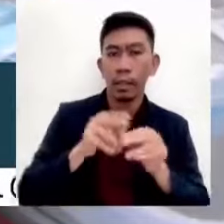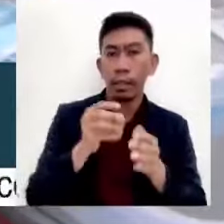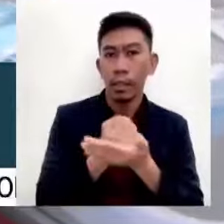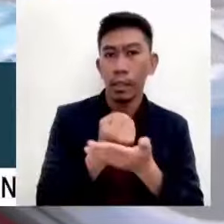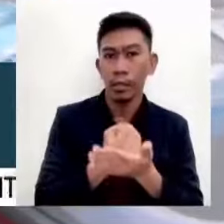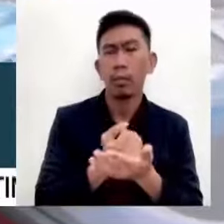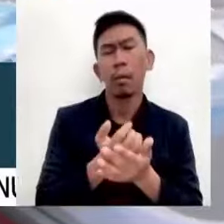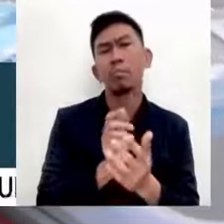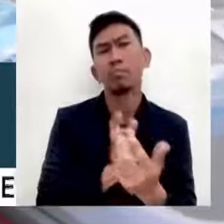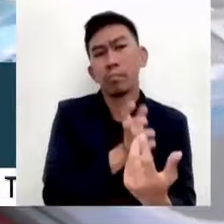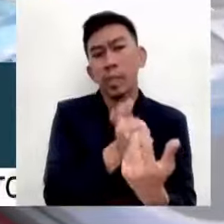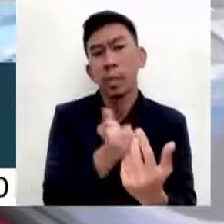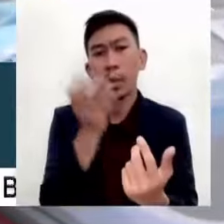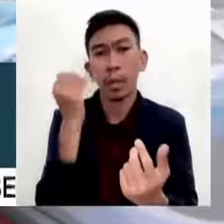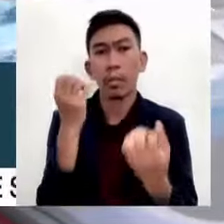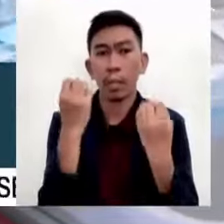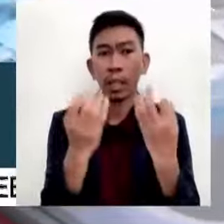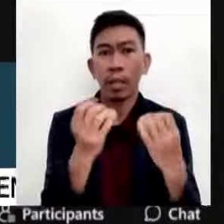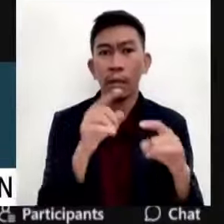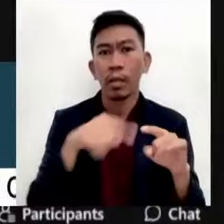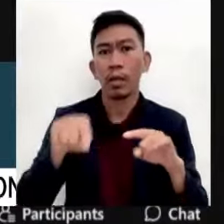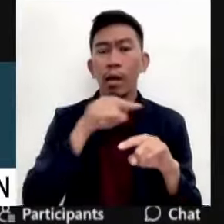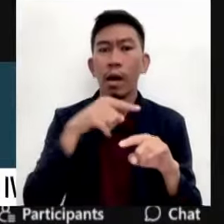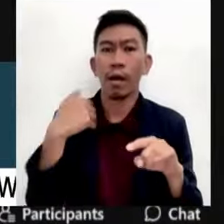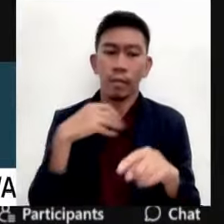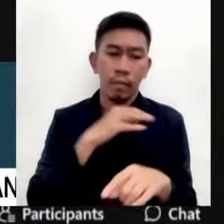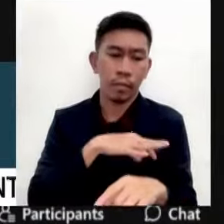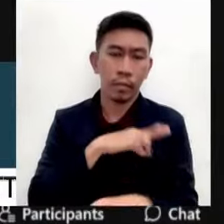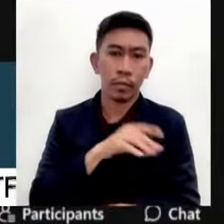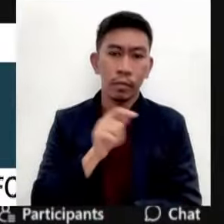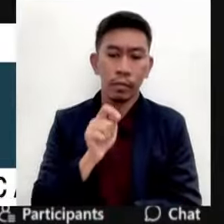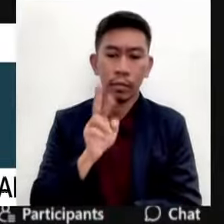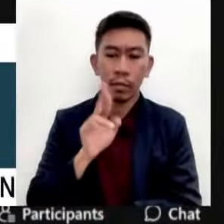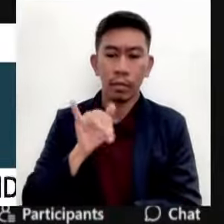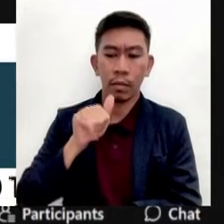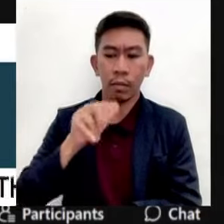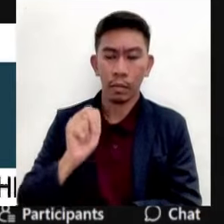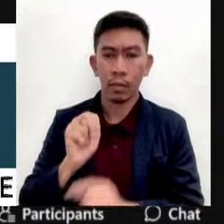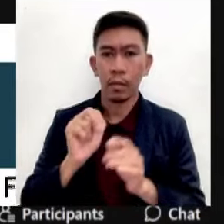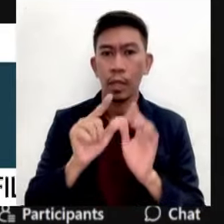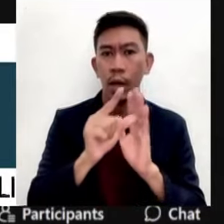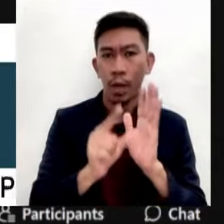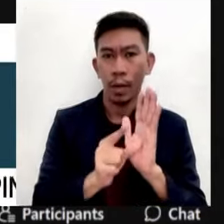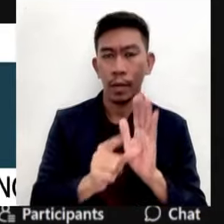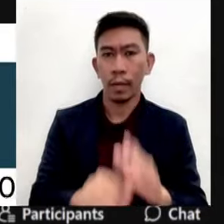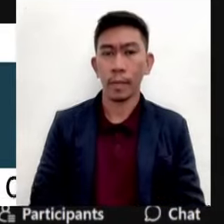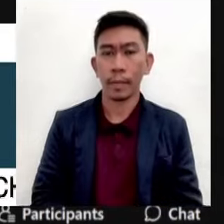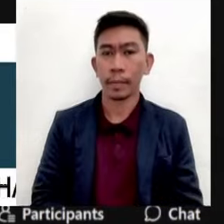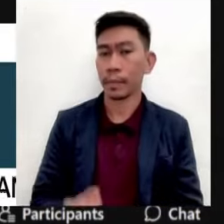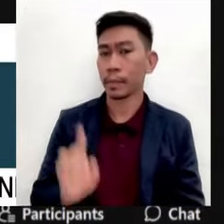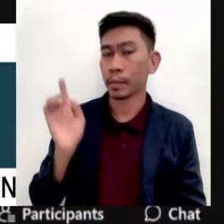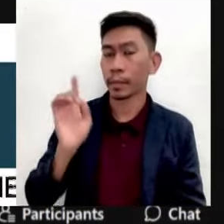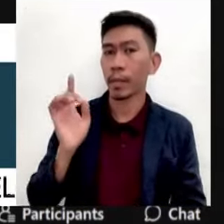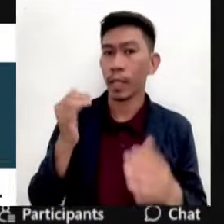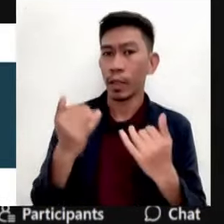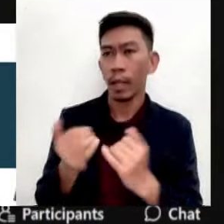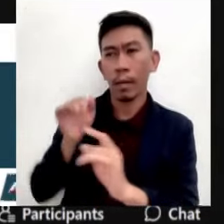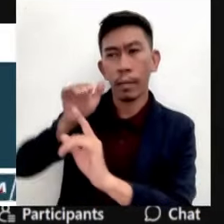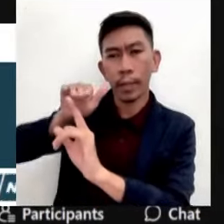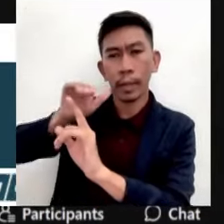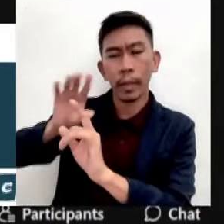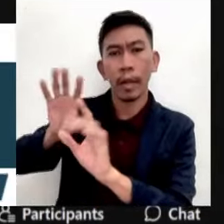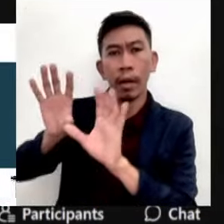businesses benefited from the train law. Ngayon po, sisingilin naman natin ang mga may-ari ng kumpanyang ito dahil